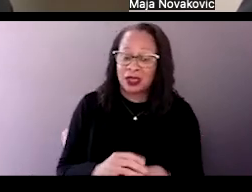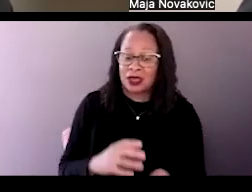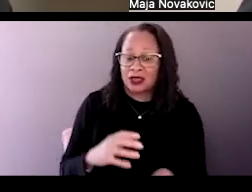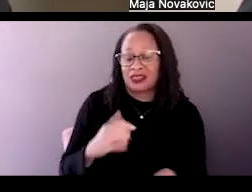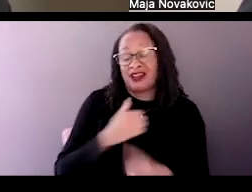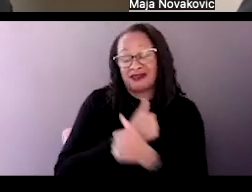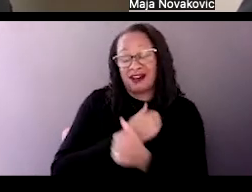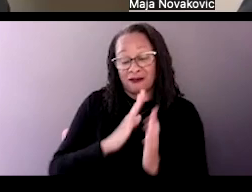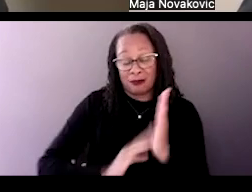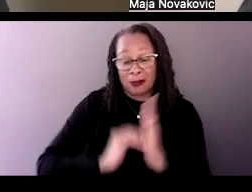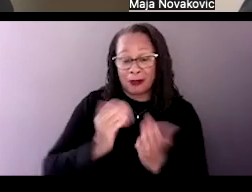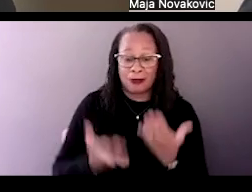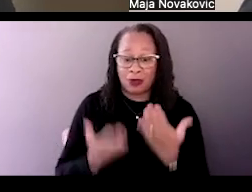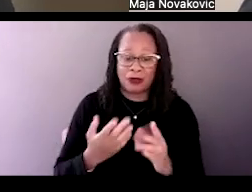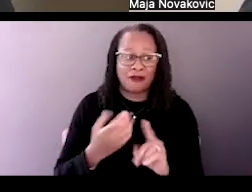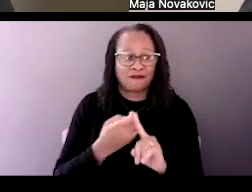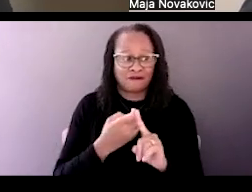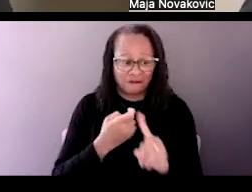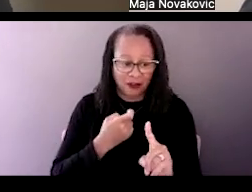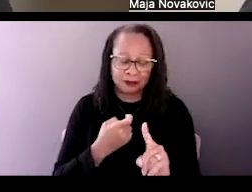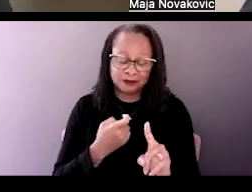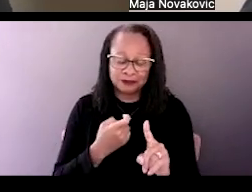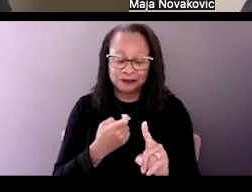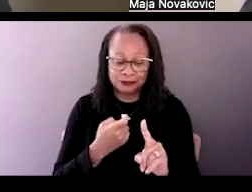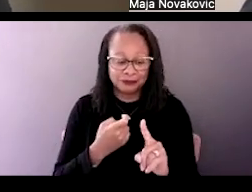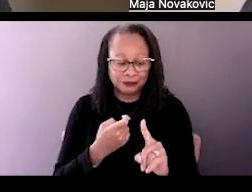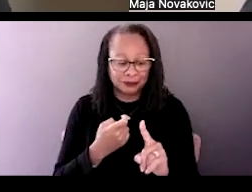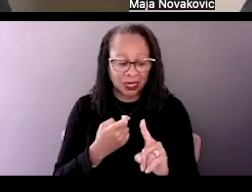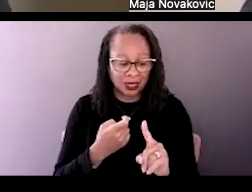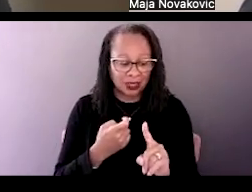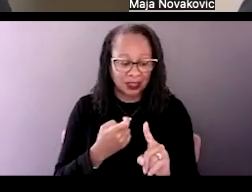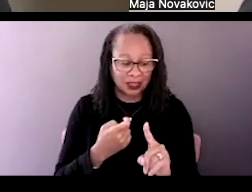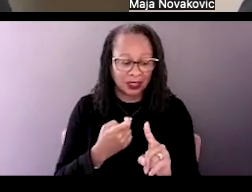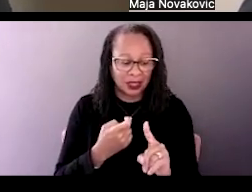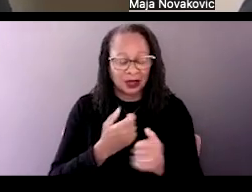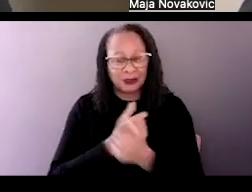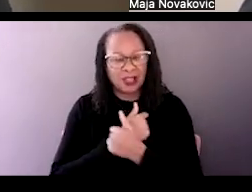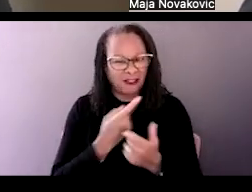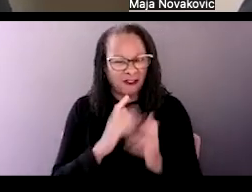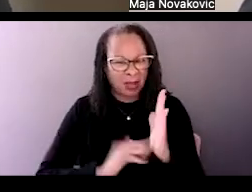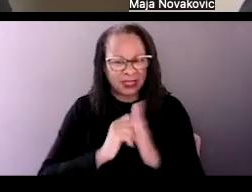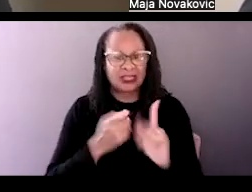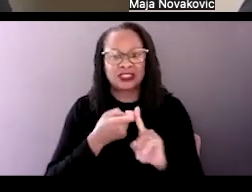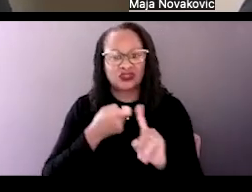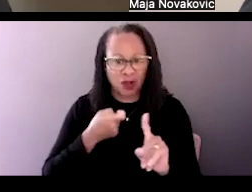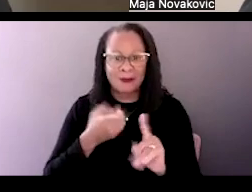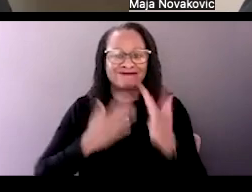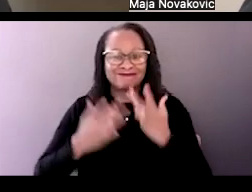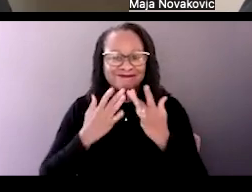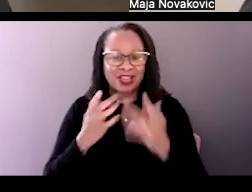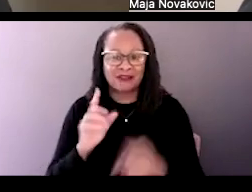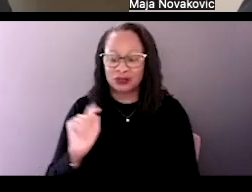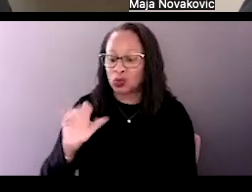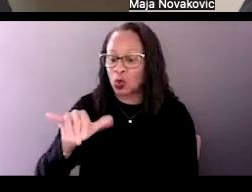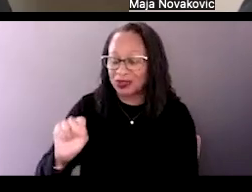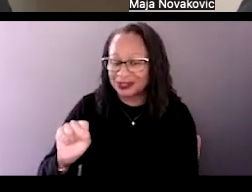from the lack of toys in childhood. I remember I would stare at painting,